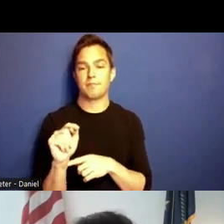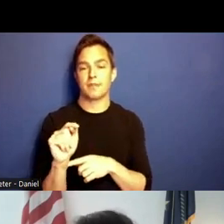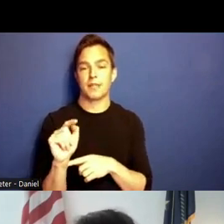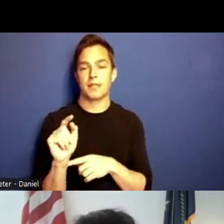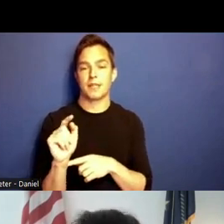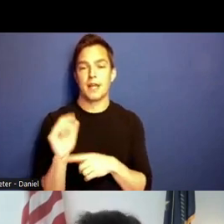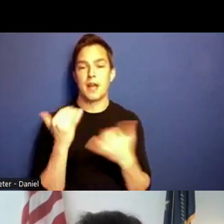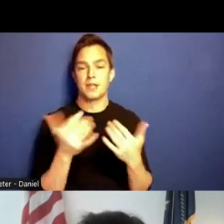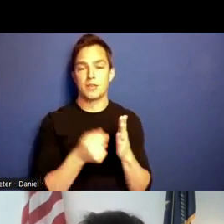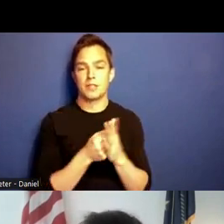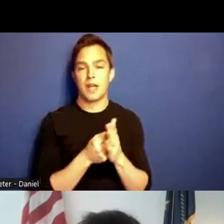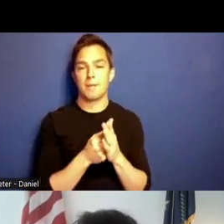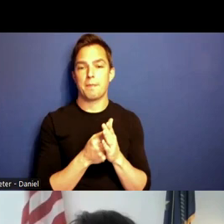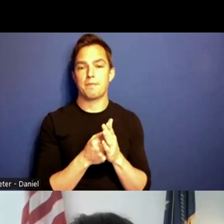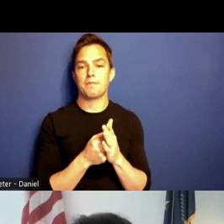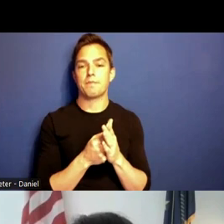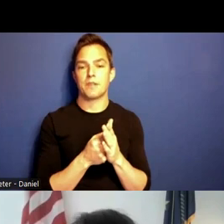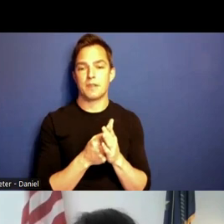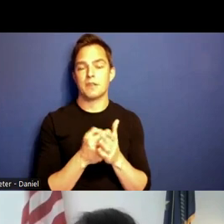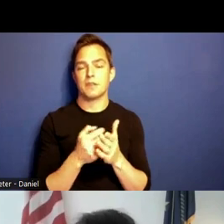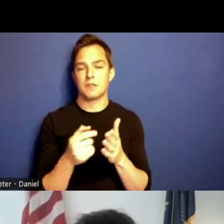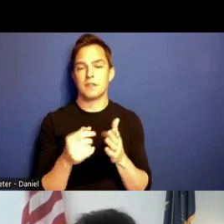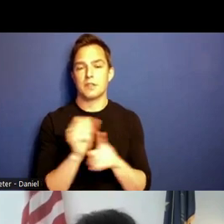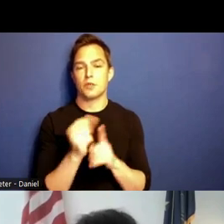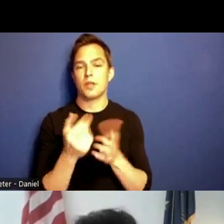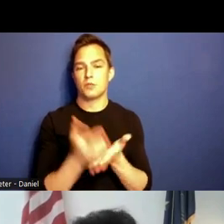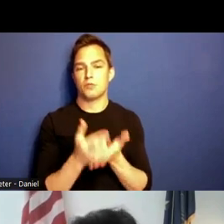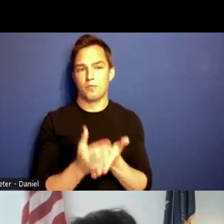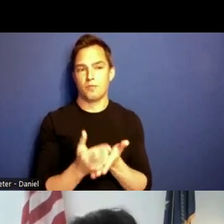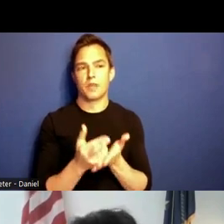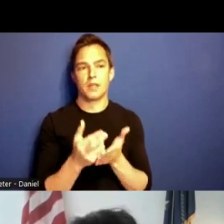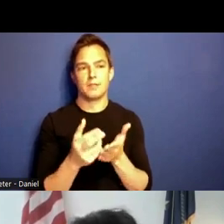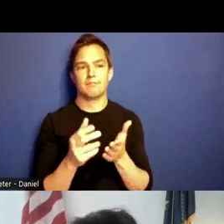day implementation of the Rehabilitation Act and what we can maybe do moving forward.